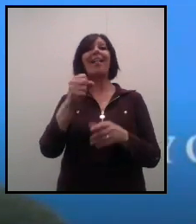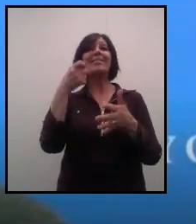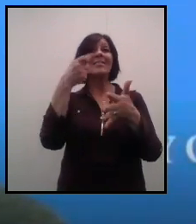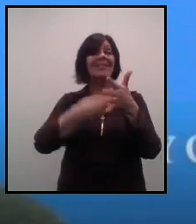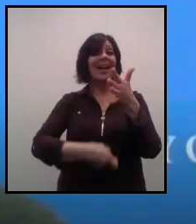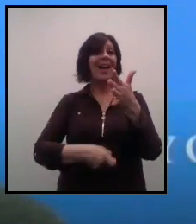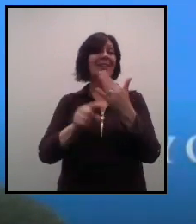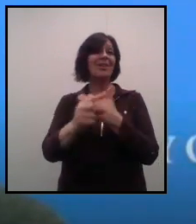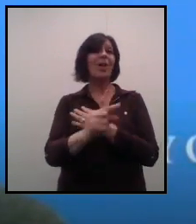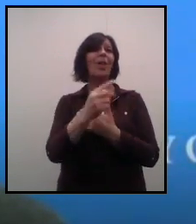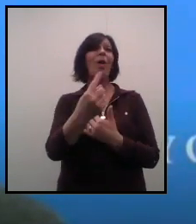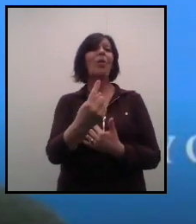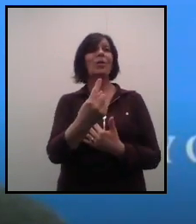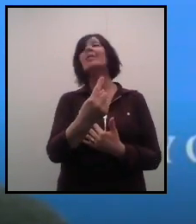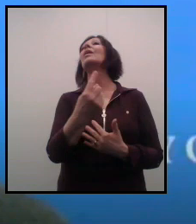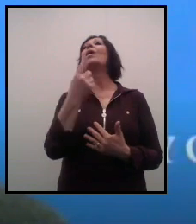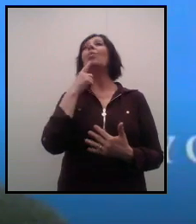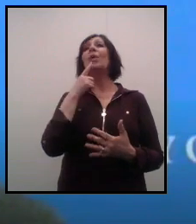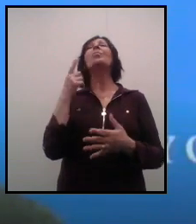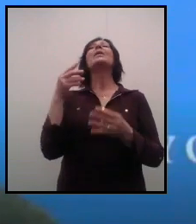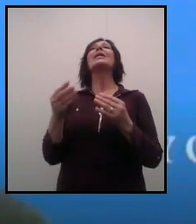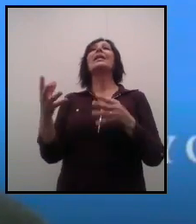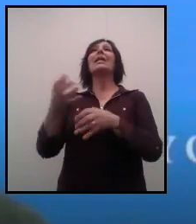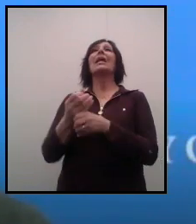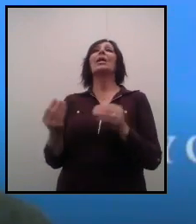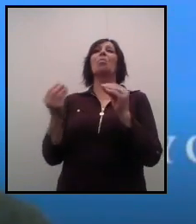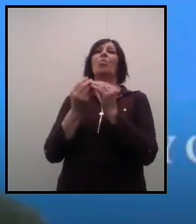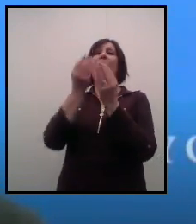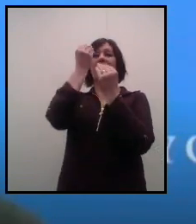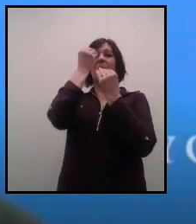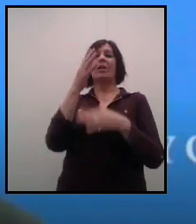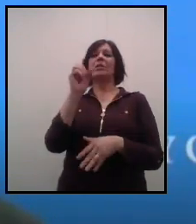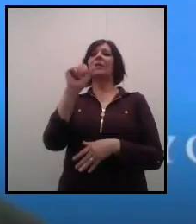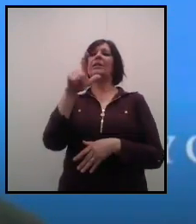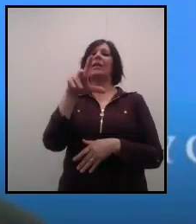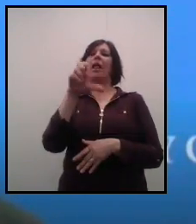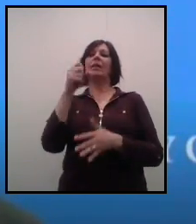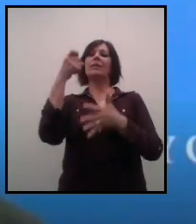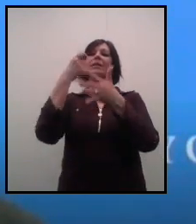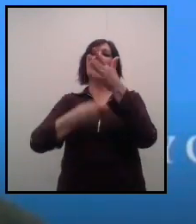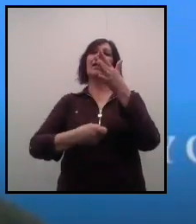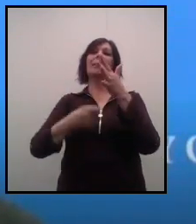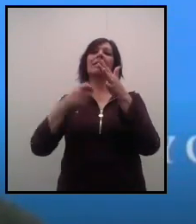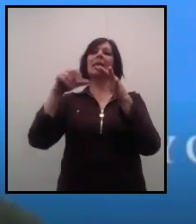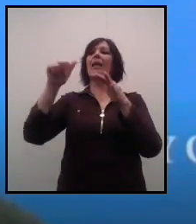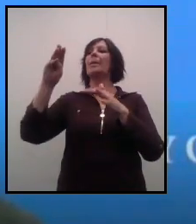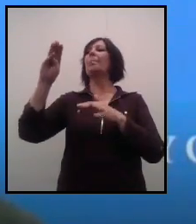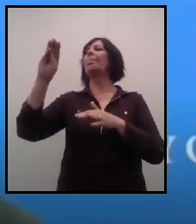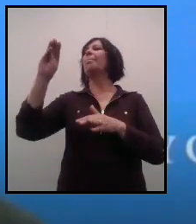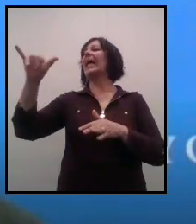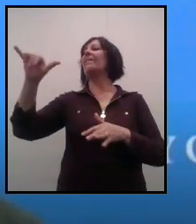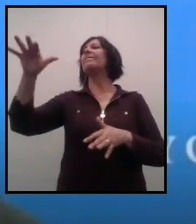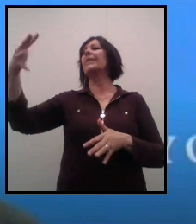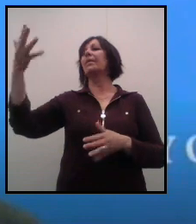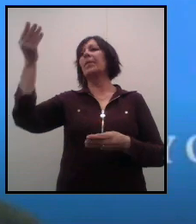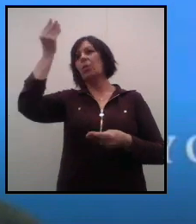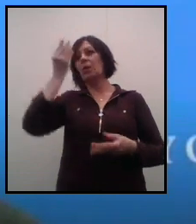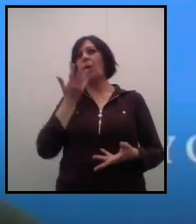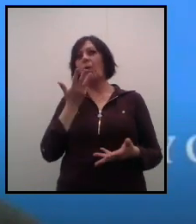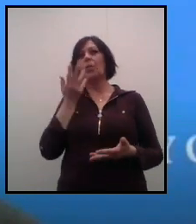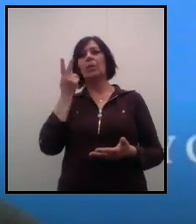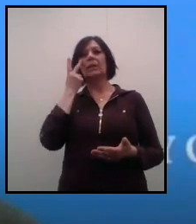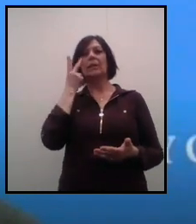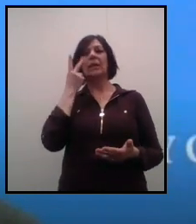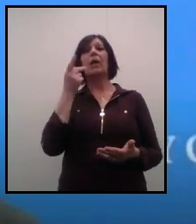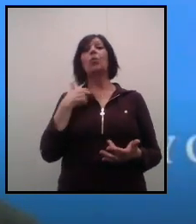will be getting updated sales tax data on May 5th, which is sales tax data for April, or at least the early part of April. We are expecting it to